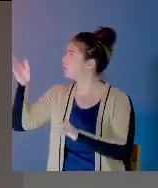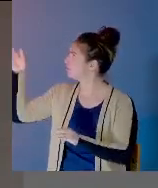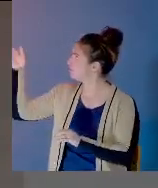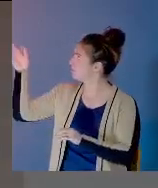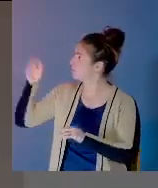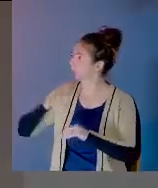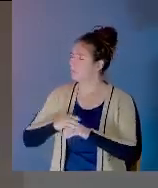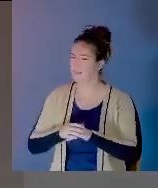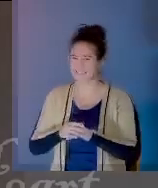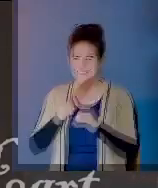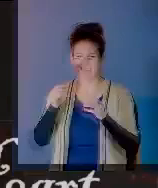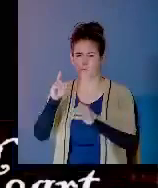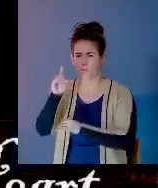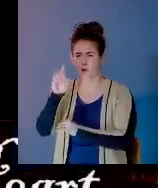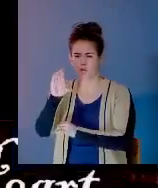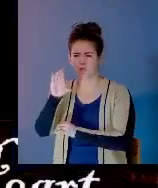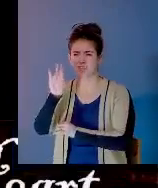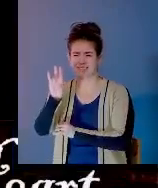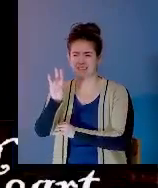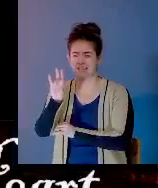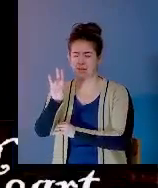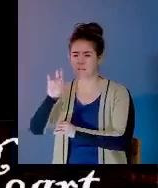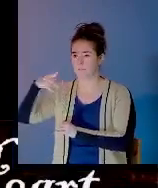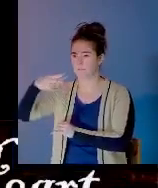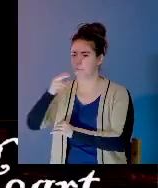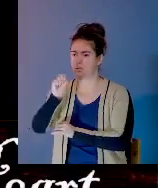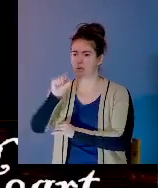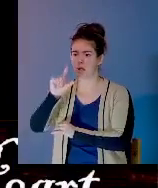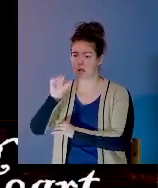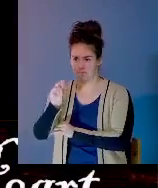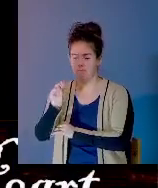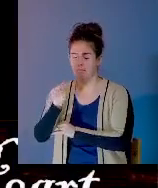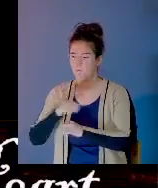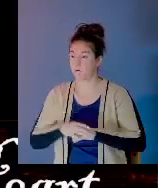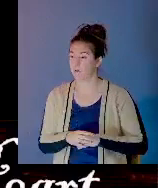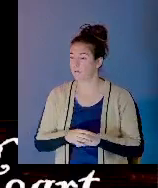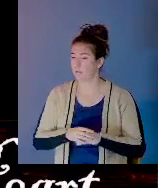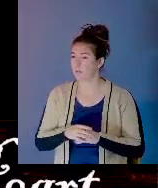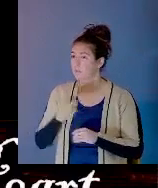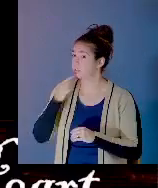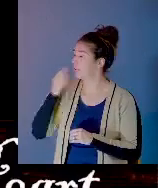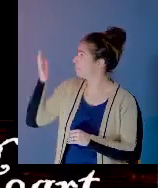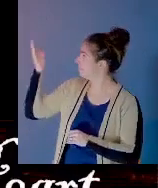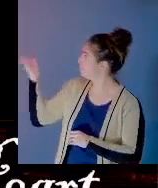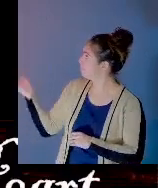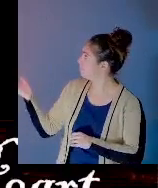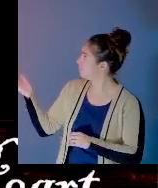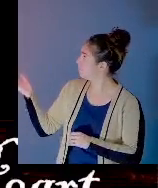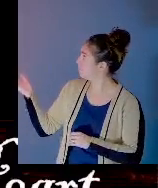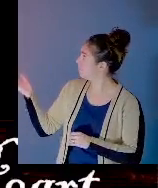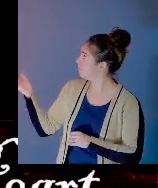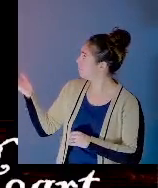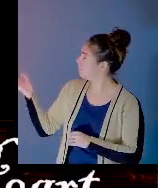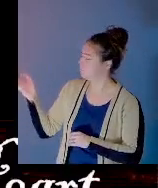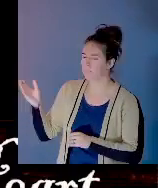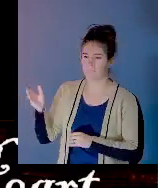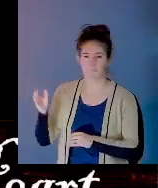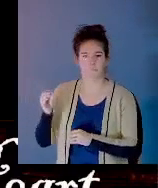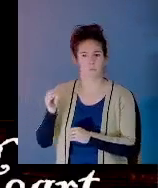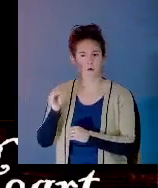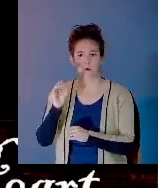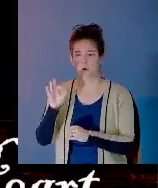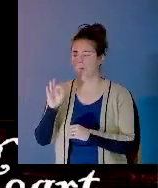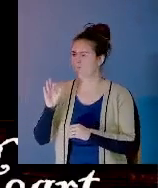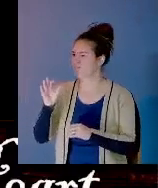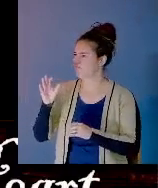words in verse 21. "Oh, that men would praise the Lord for his goodness."